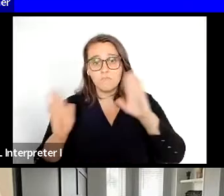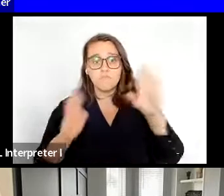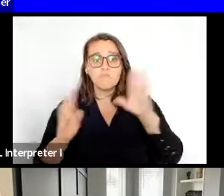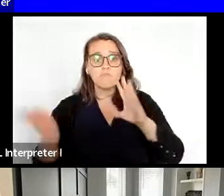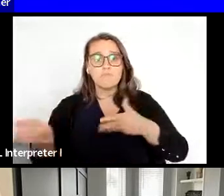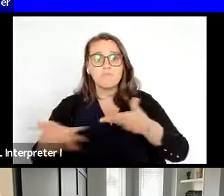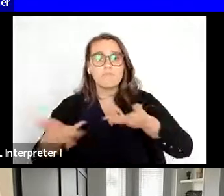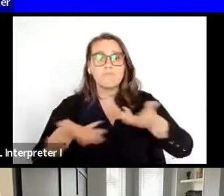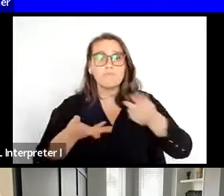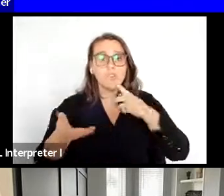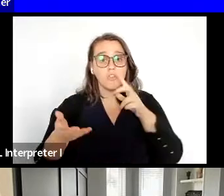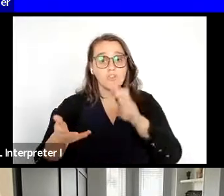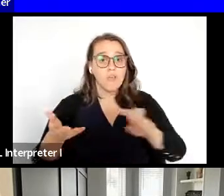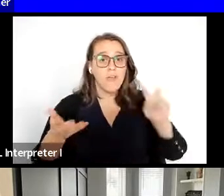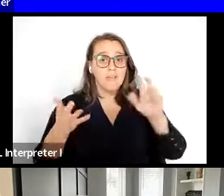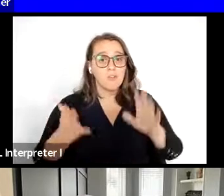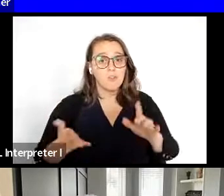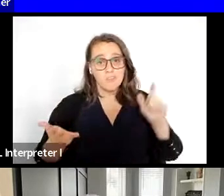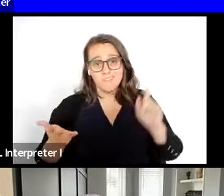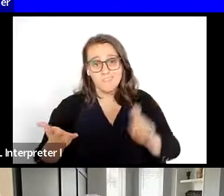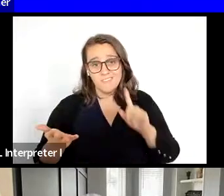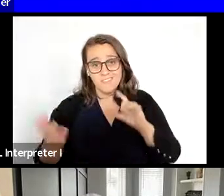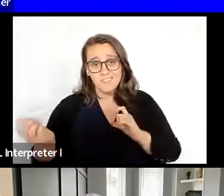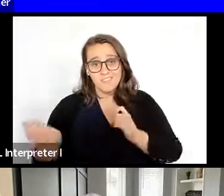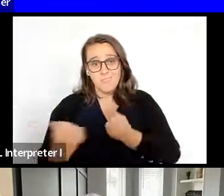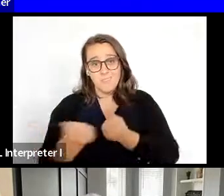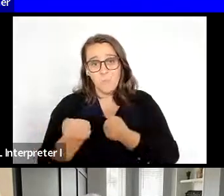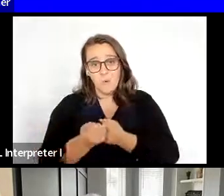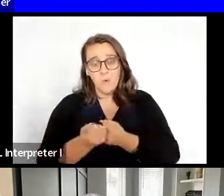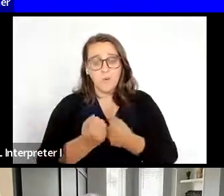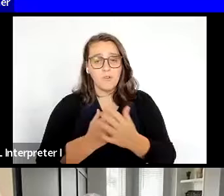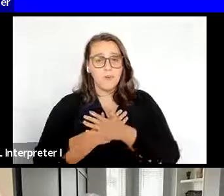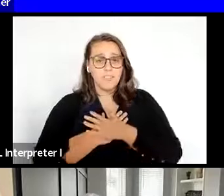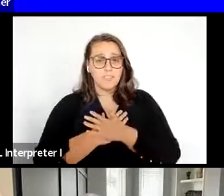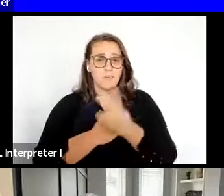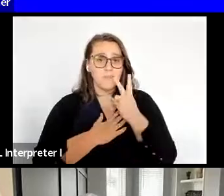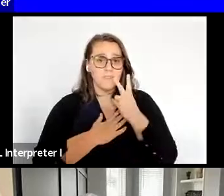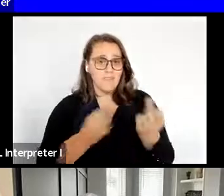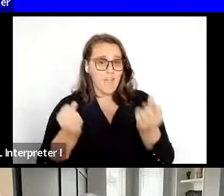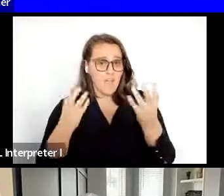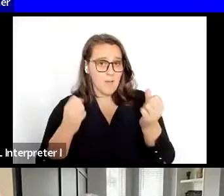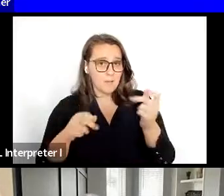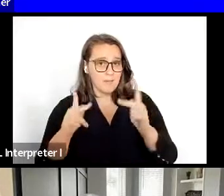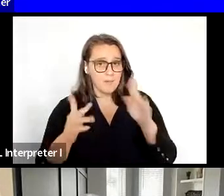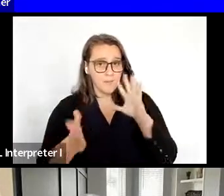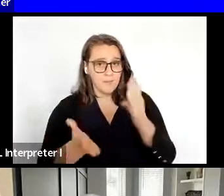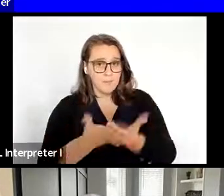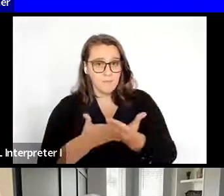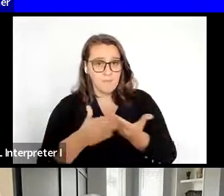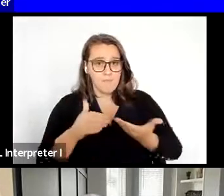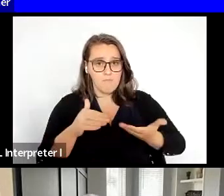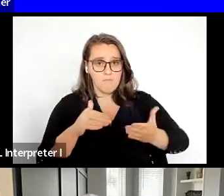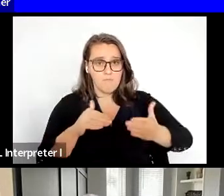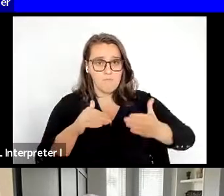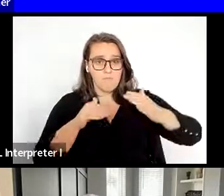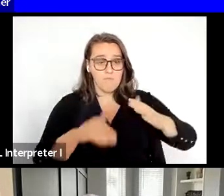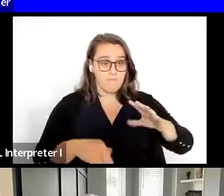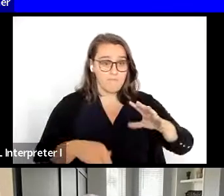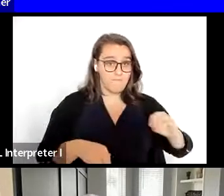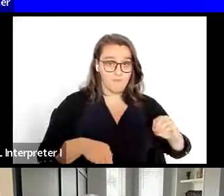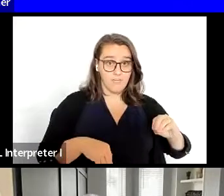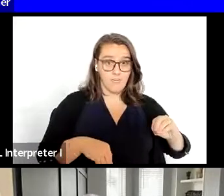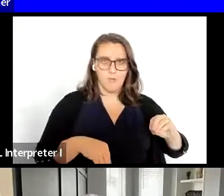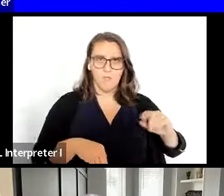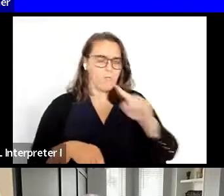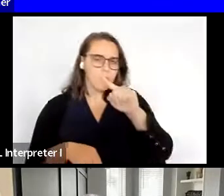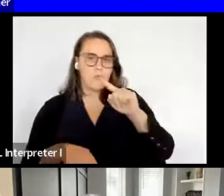need of rest and support. And over those 5 months, we've seen the number of persons arriving in the district each day increase from 50 to more than